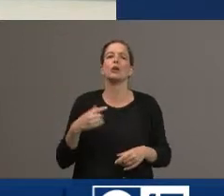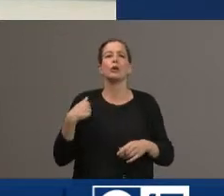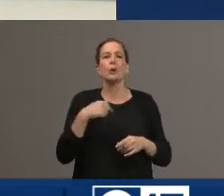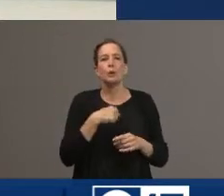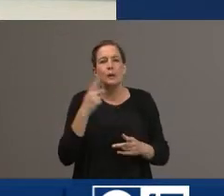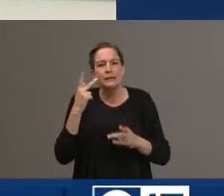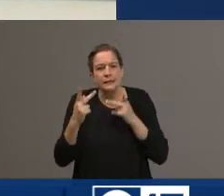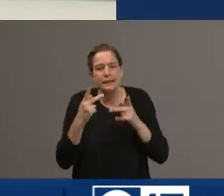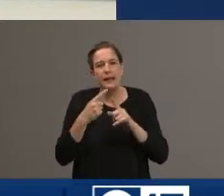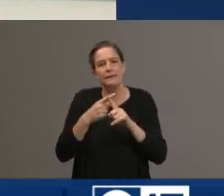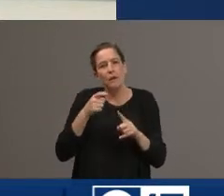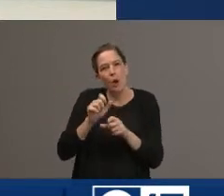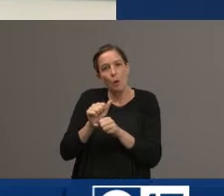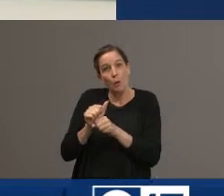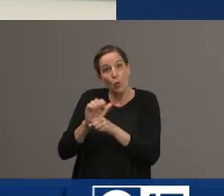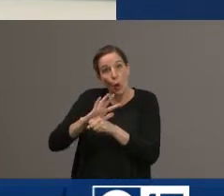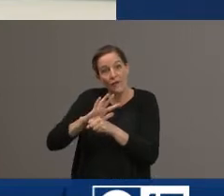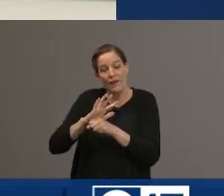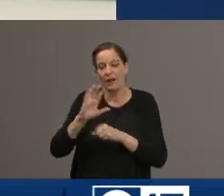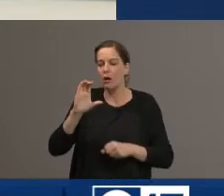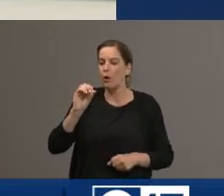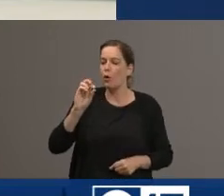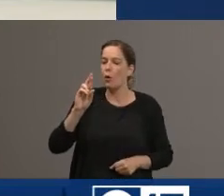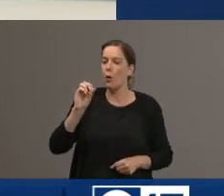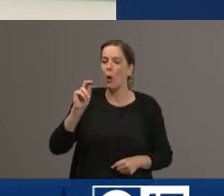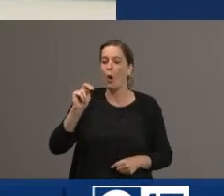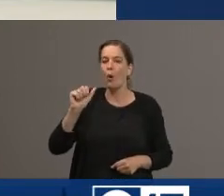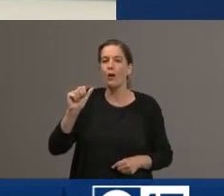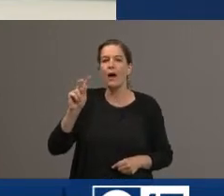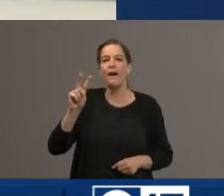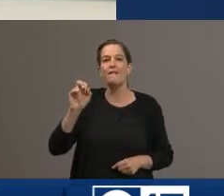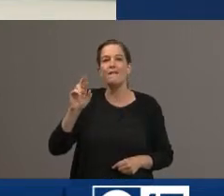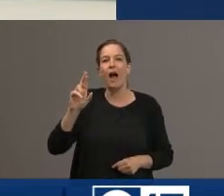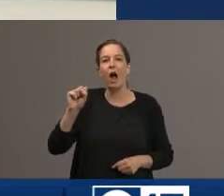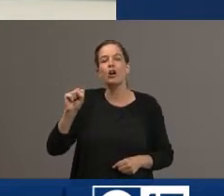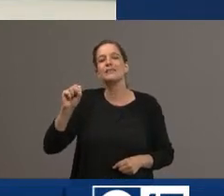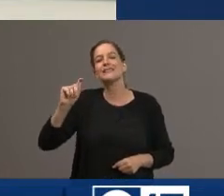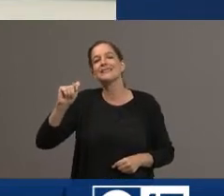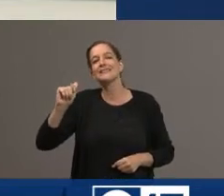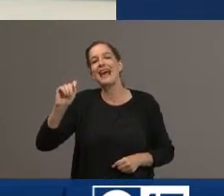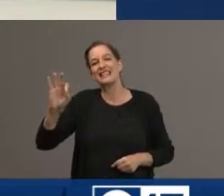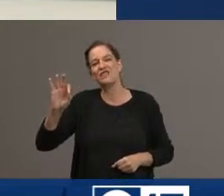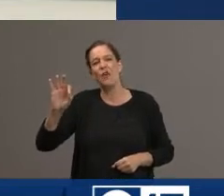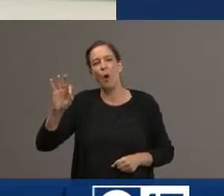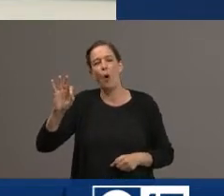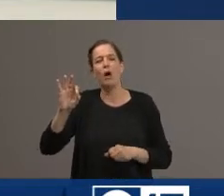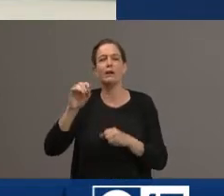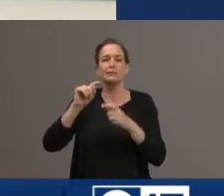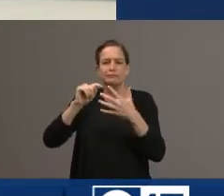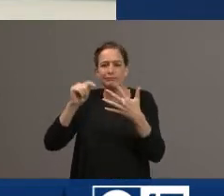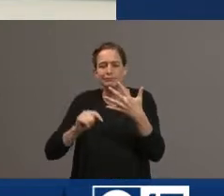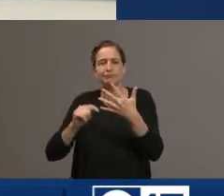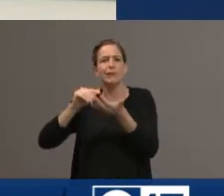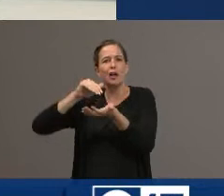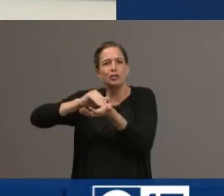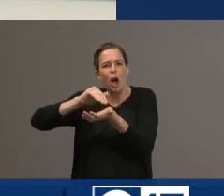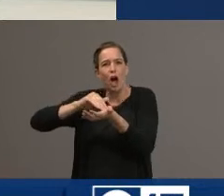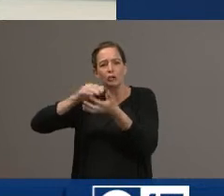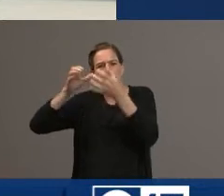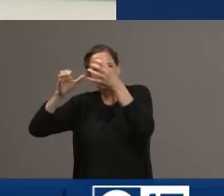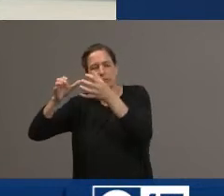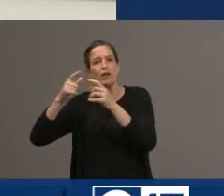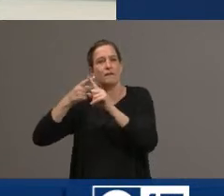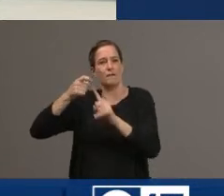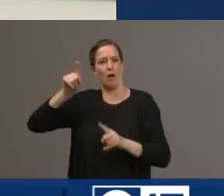coronavirus task force, accessibility to Dr. Deborah Birx, Robert Redfield, Anthony Fauci. I believe you've